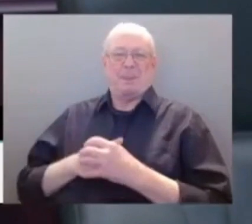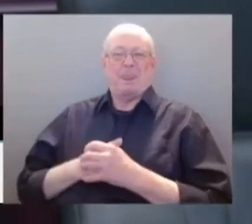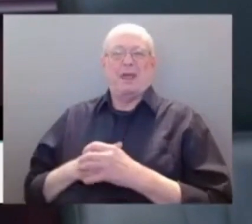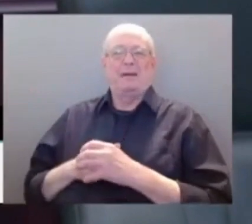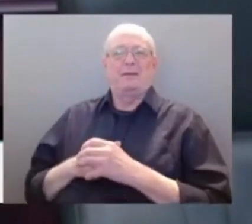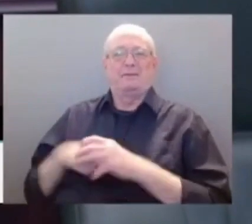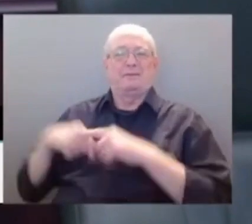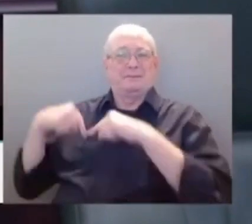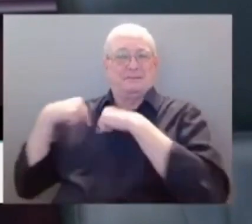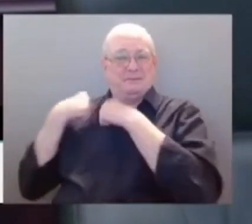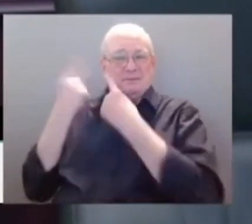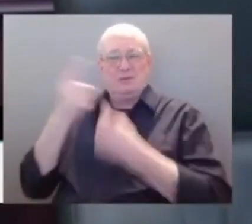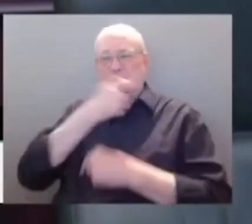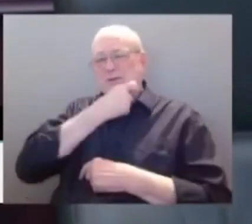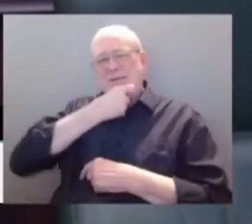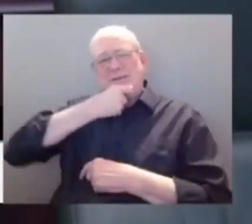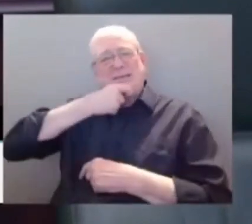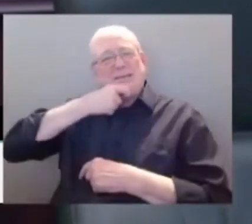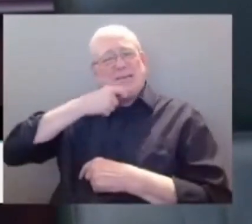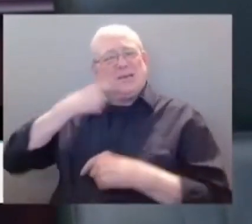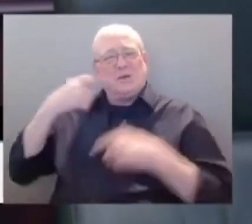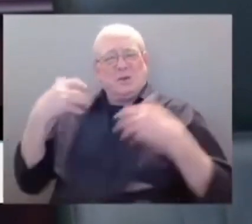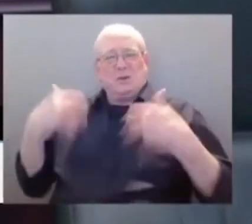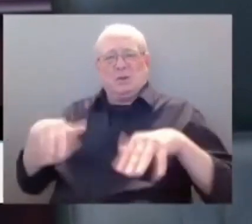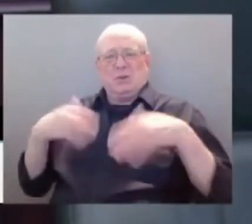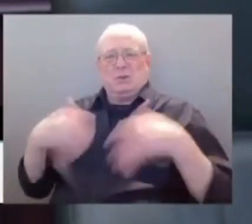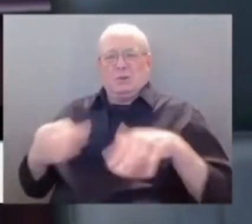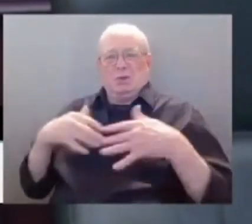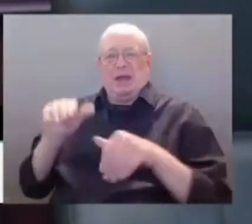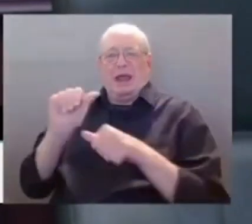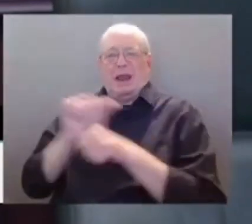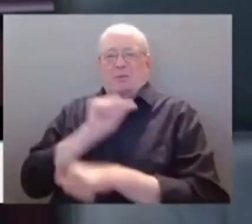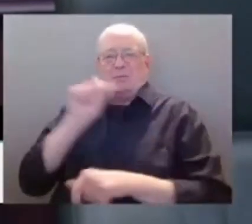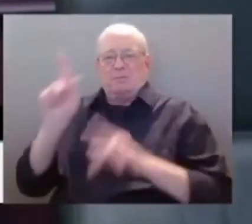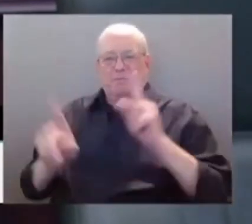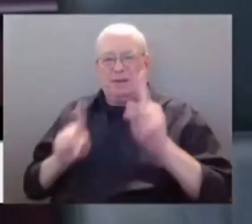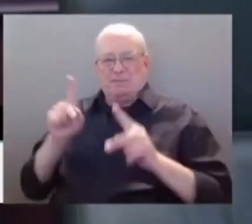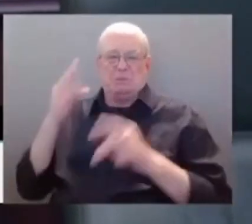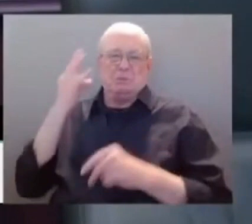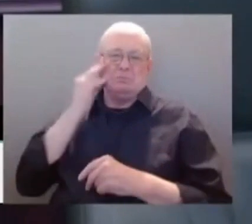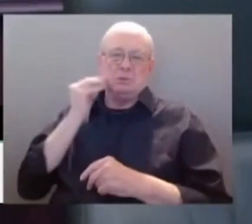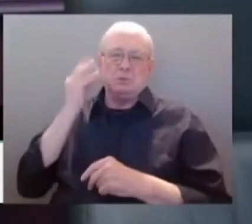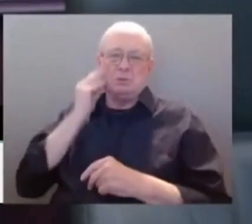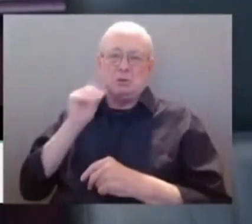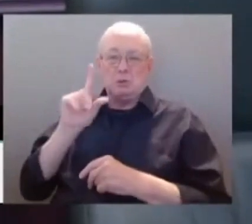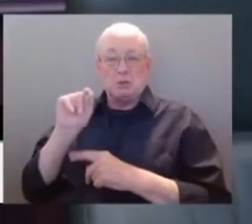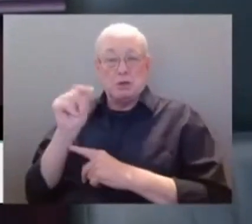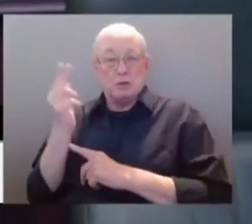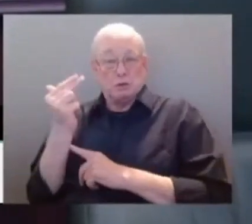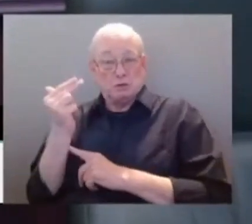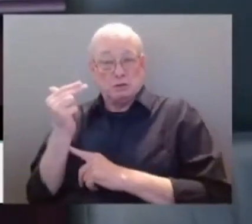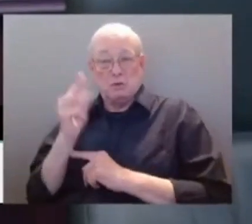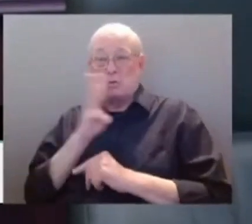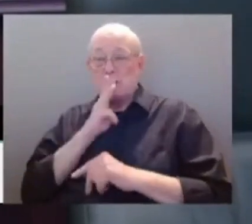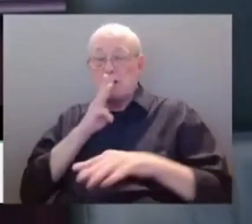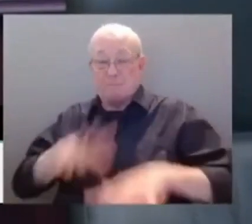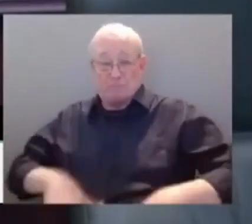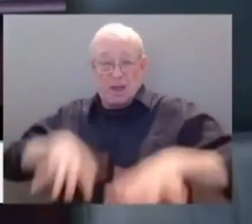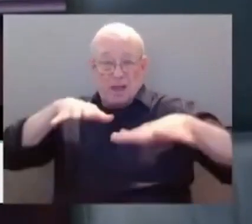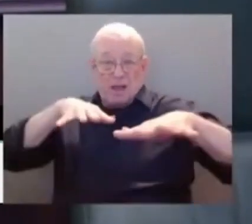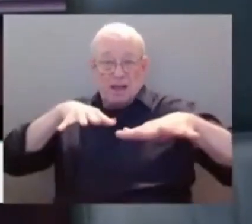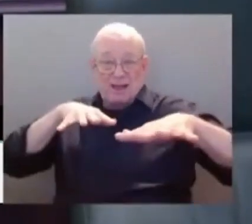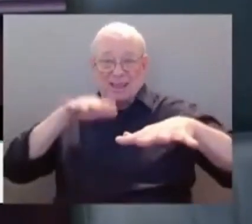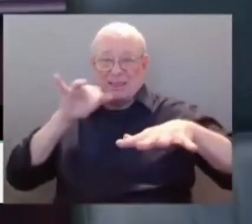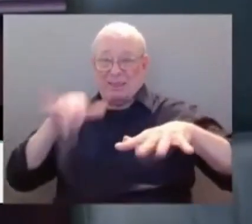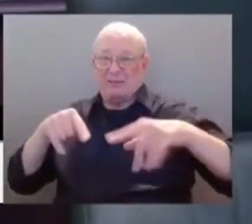many traumatizing memories for Albertans who experienced the 2013 floods. We know that southern Alberta needs over 200 millimetres of